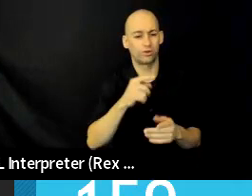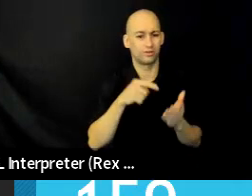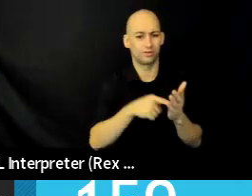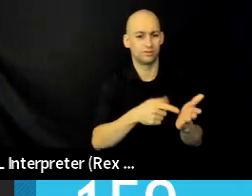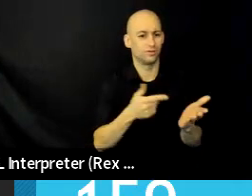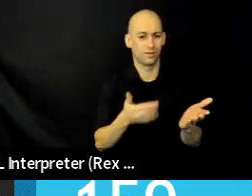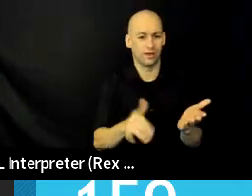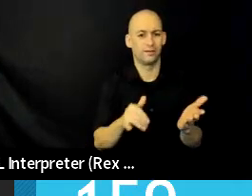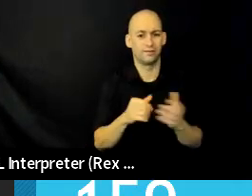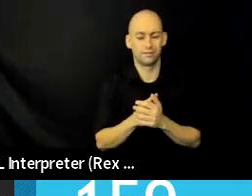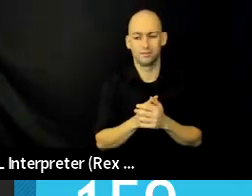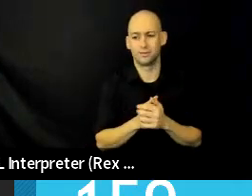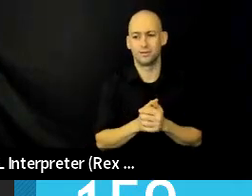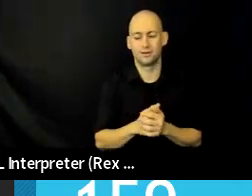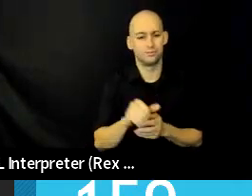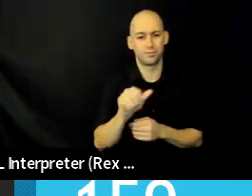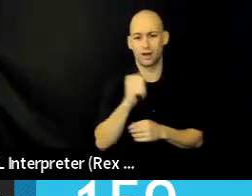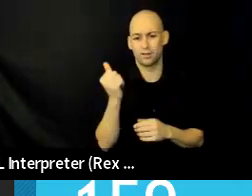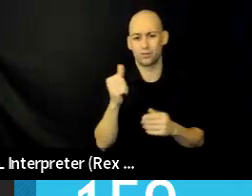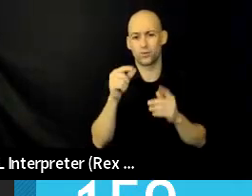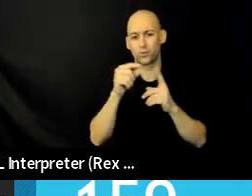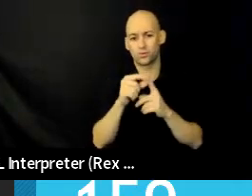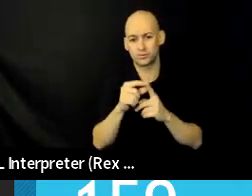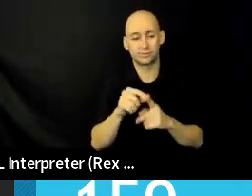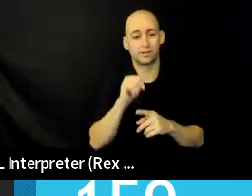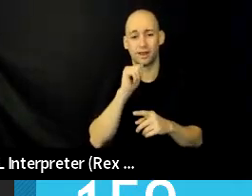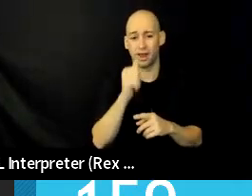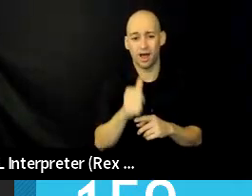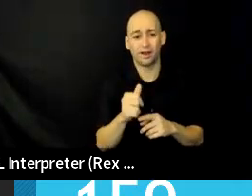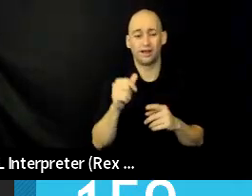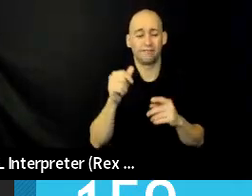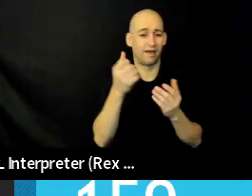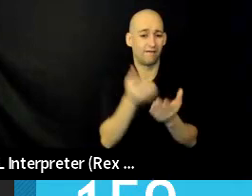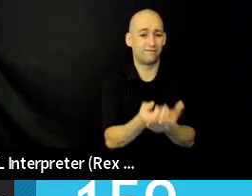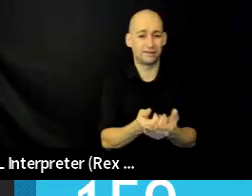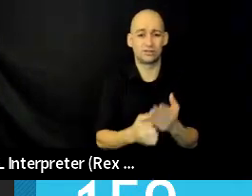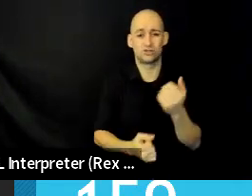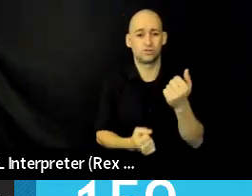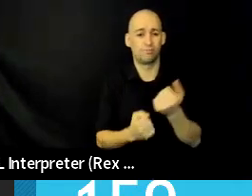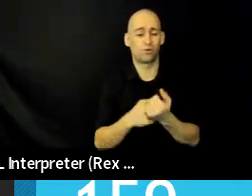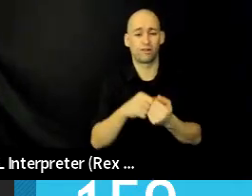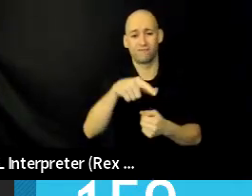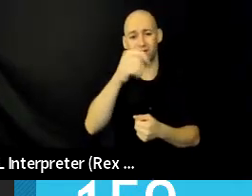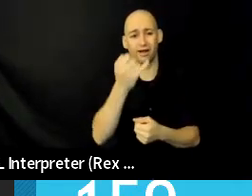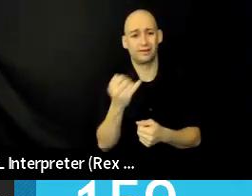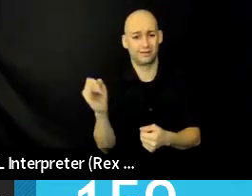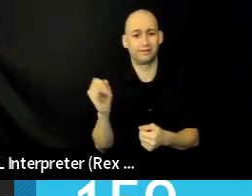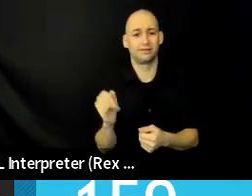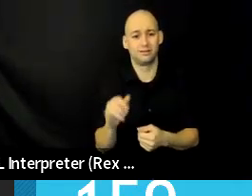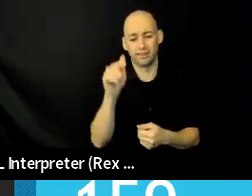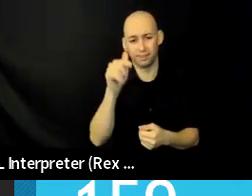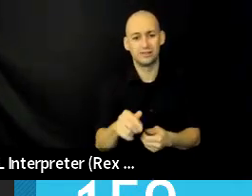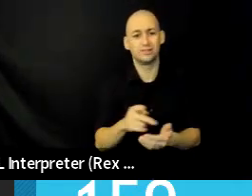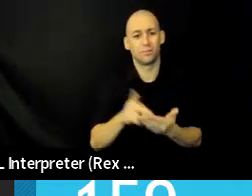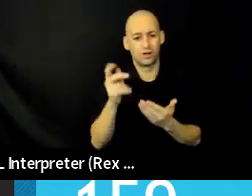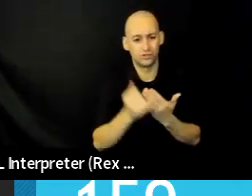words, there is not evidence to support a finding that this project